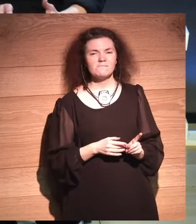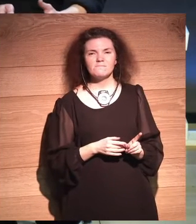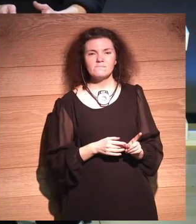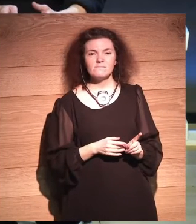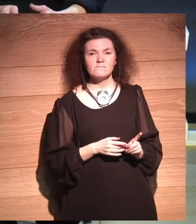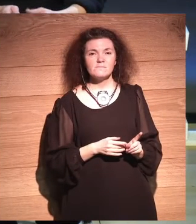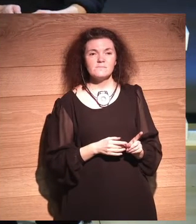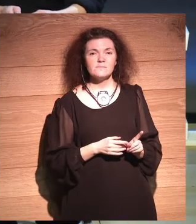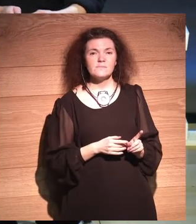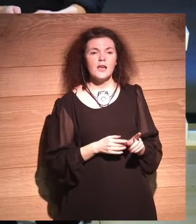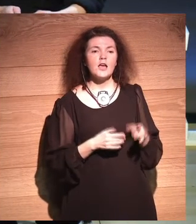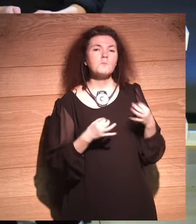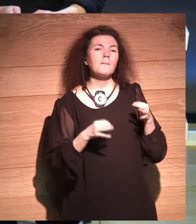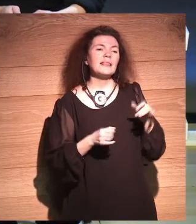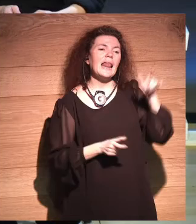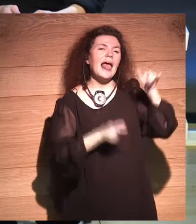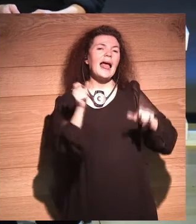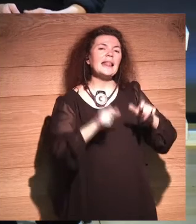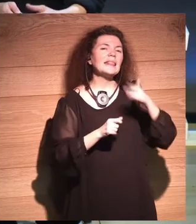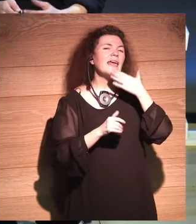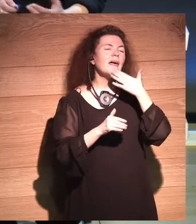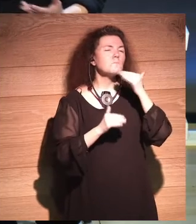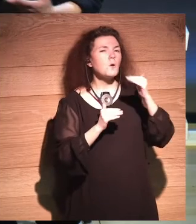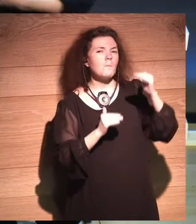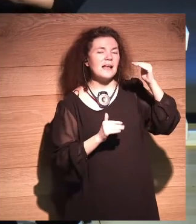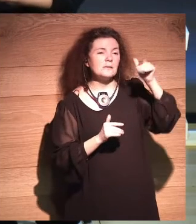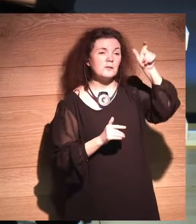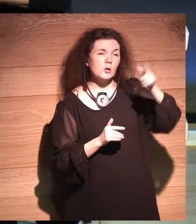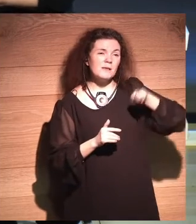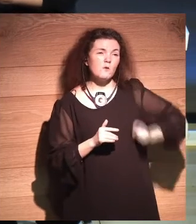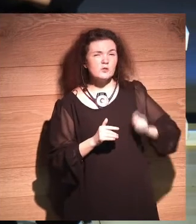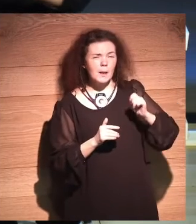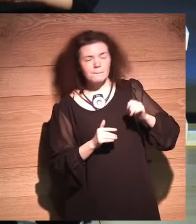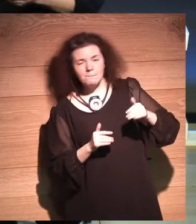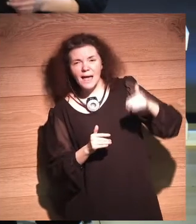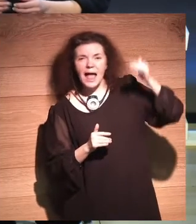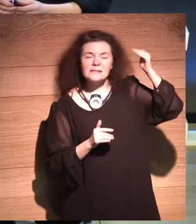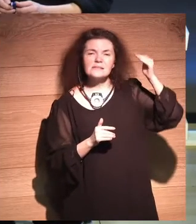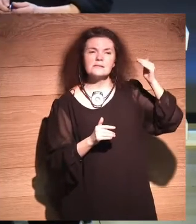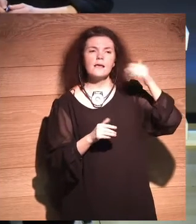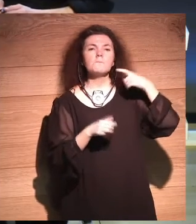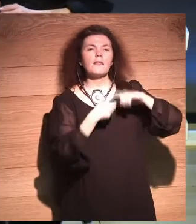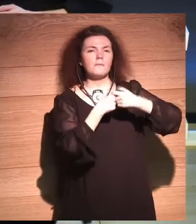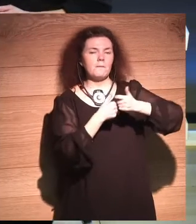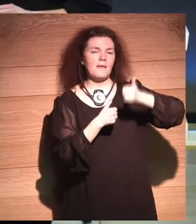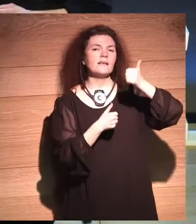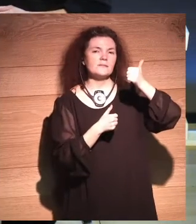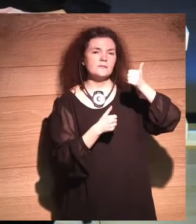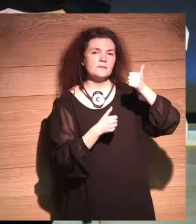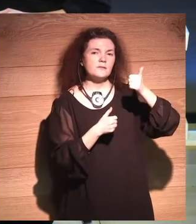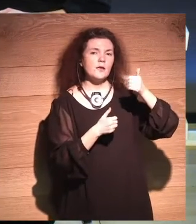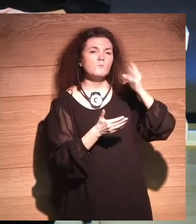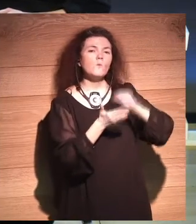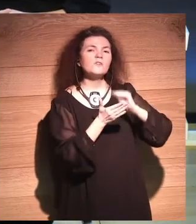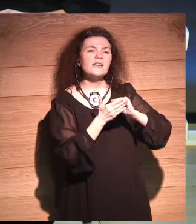more professional people, as is often also the case of who participates in government already,